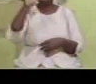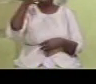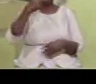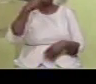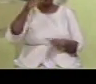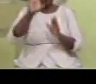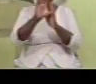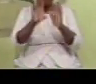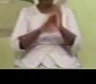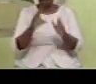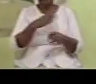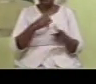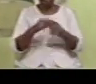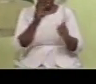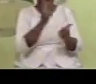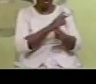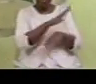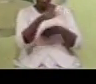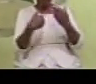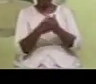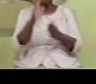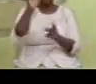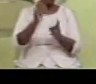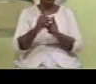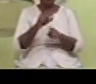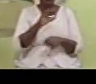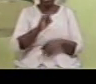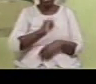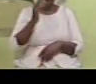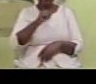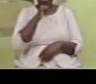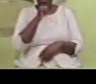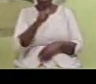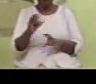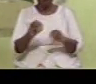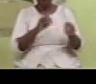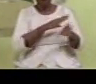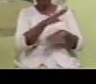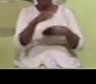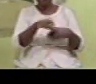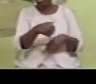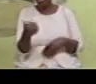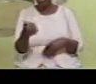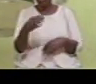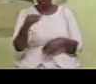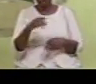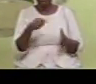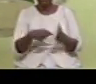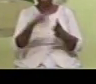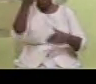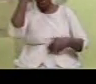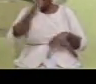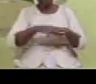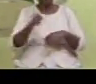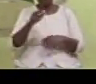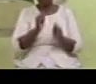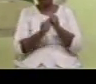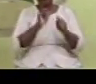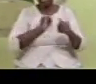his statutes, I will put none of these diseases upon thee, which are brought upon the Egyptians, for I